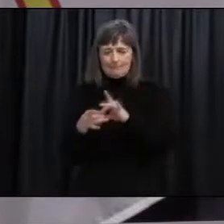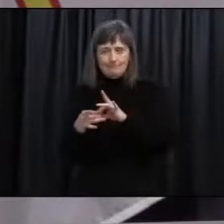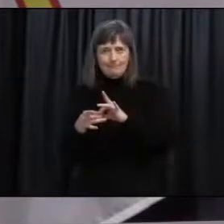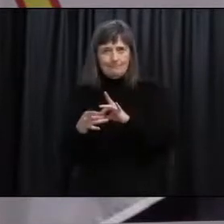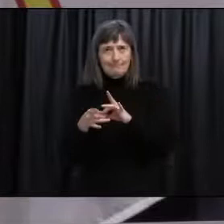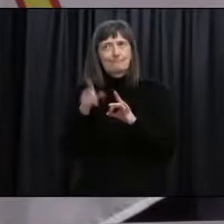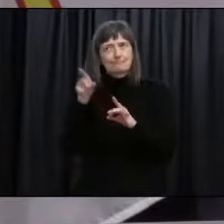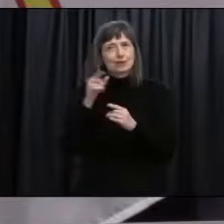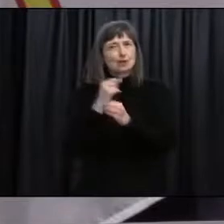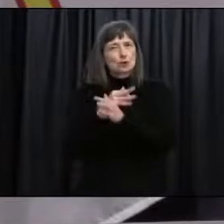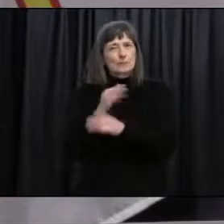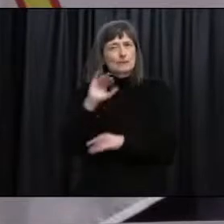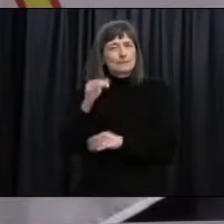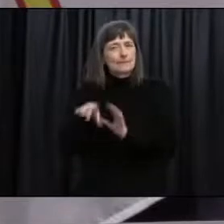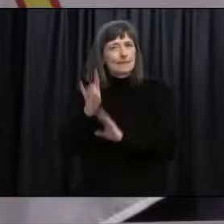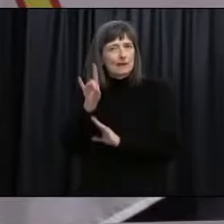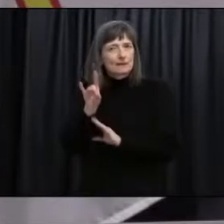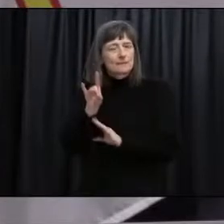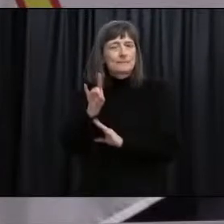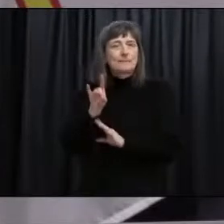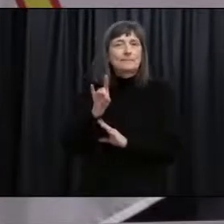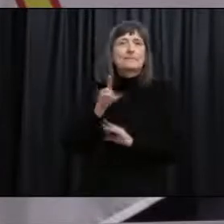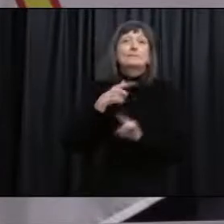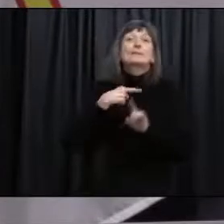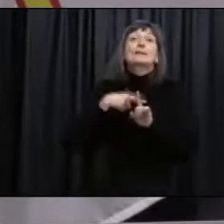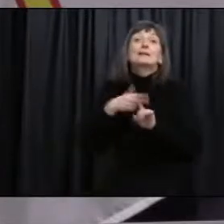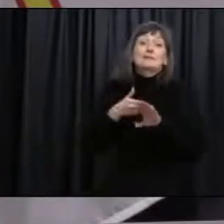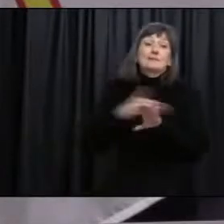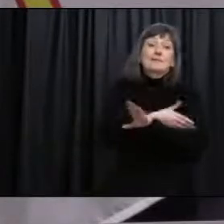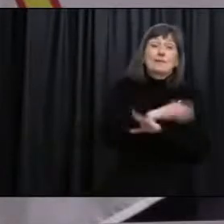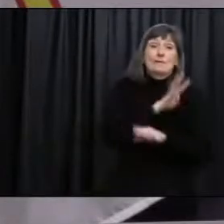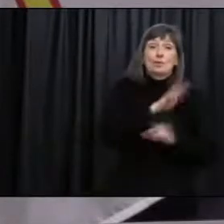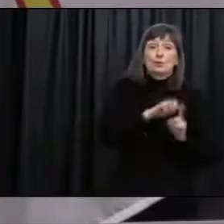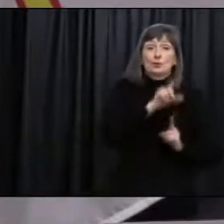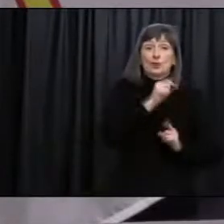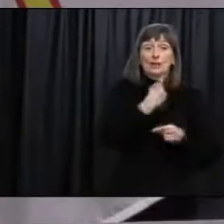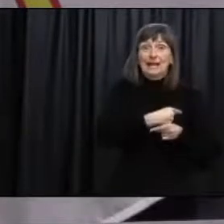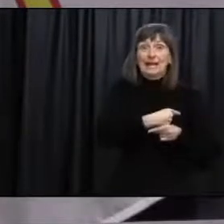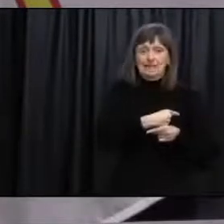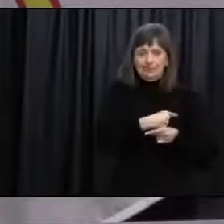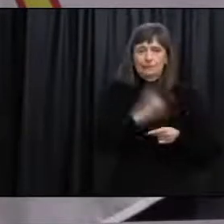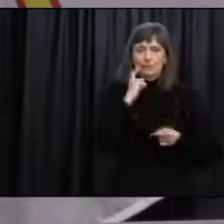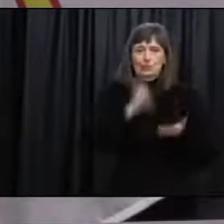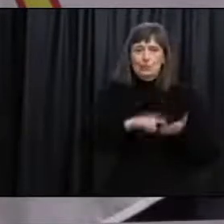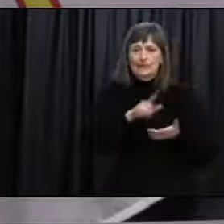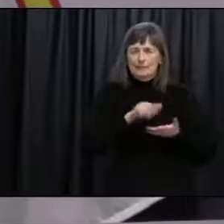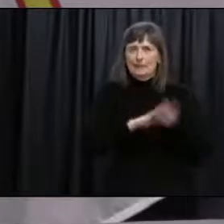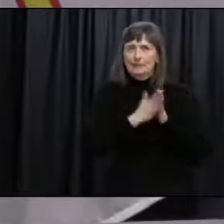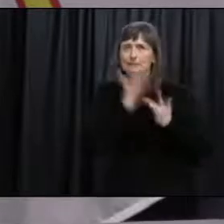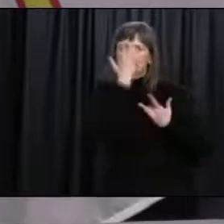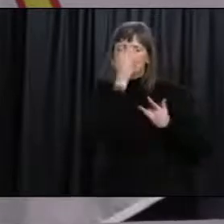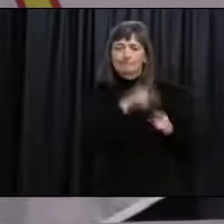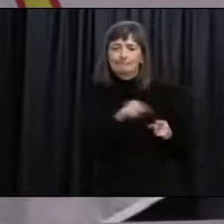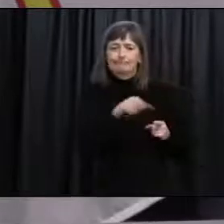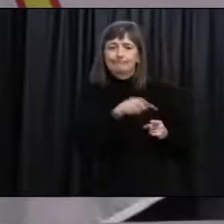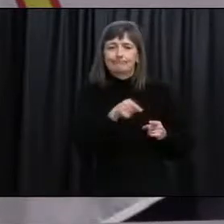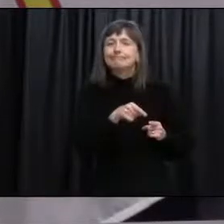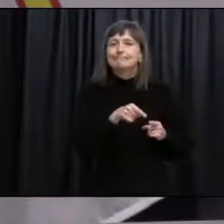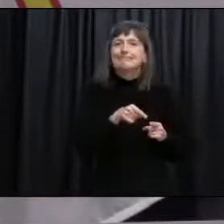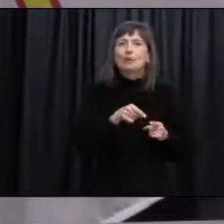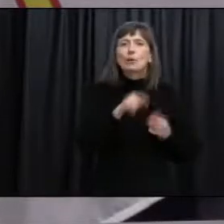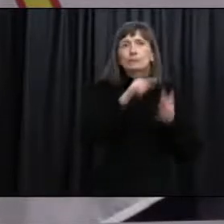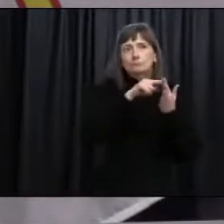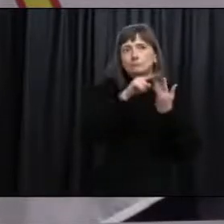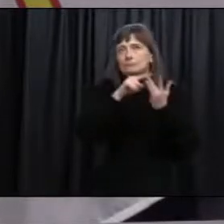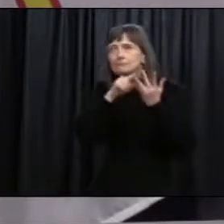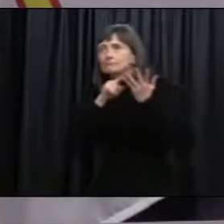with vaccination in the previous 4 to 20 days. So all of that evidence sort of led to this